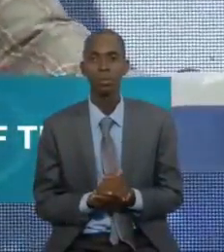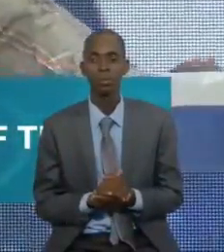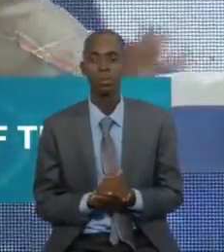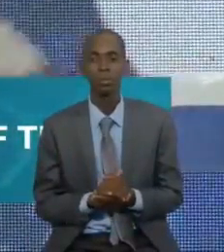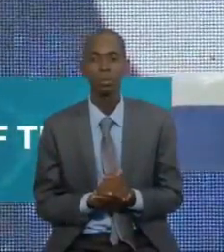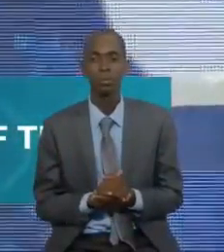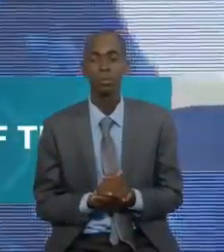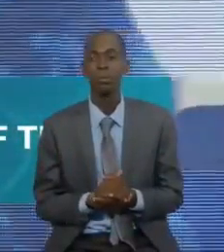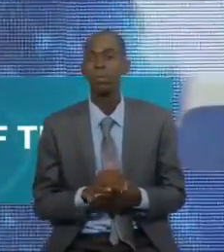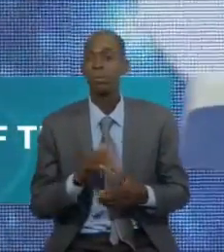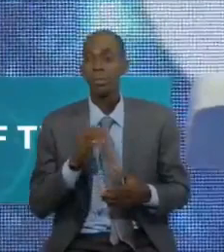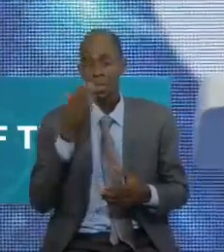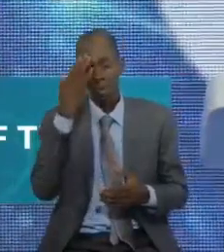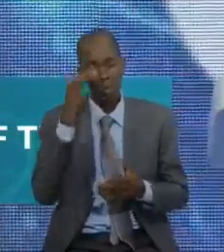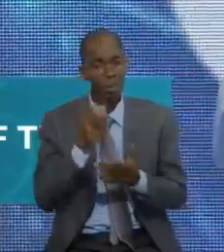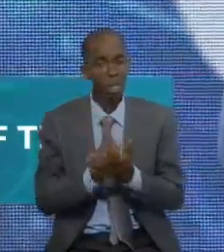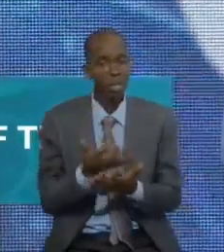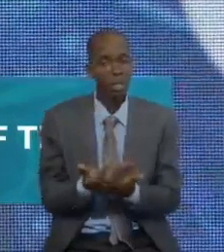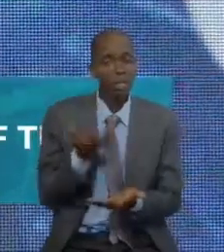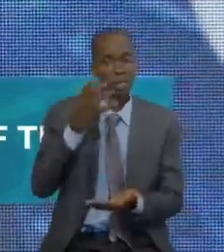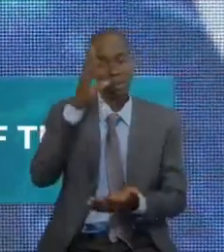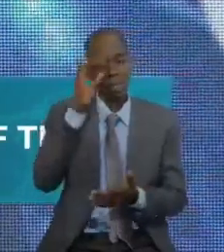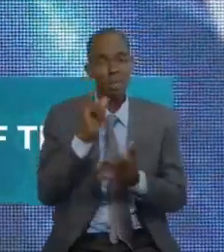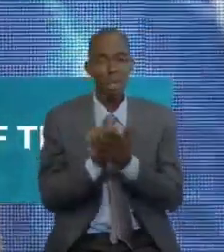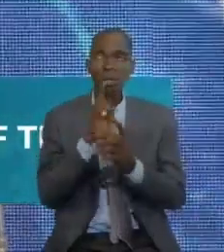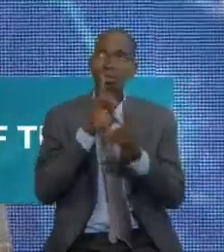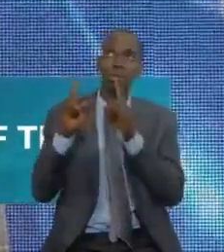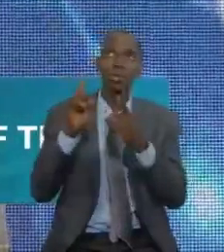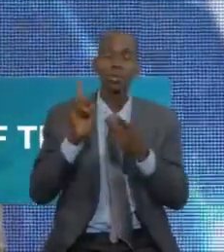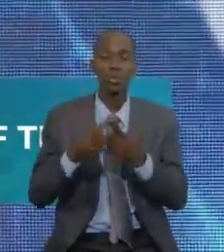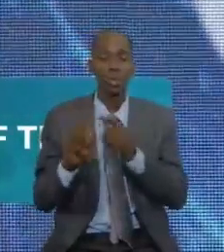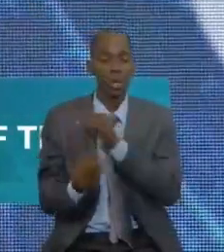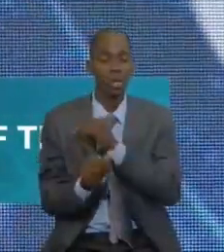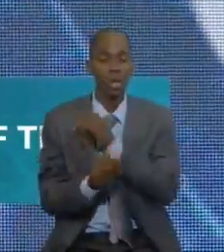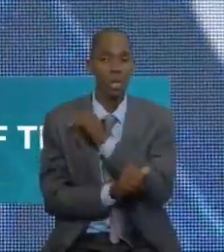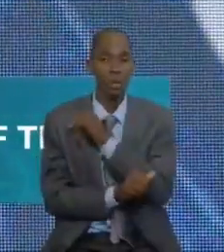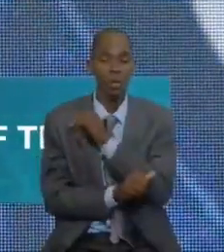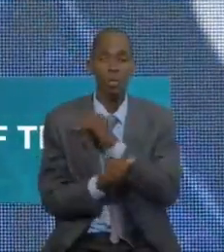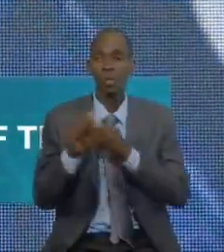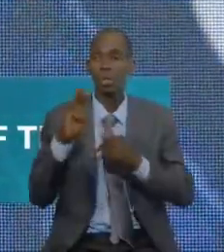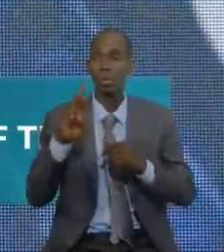Even that rich man that spoke to Abraham from hell, he couldn't bear the pain.